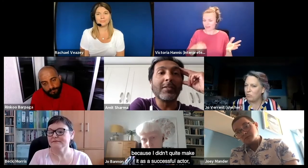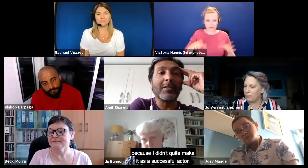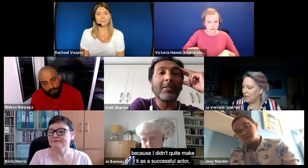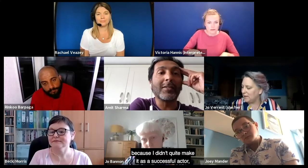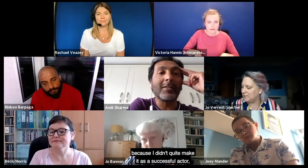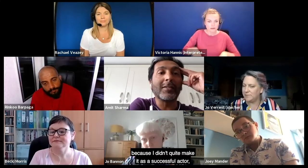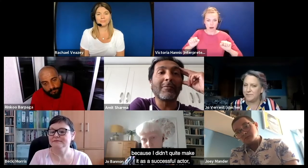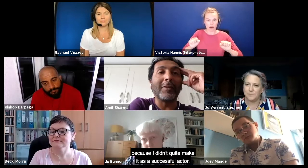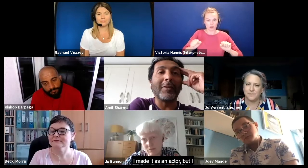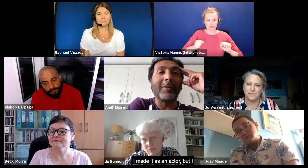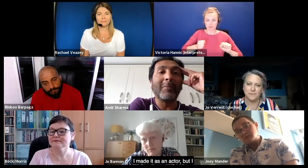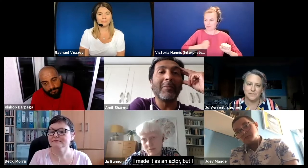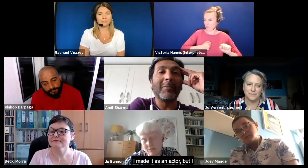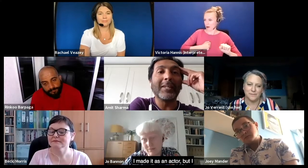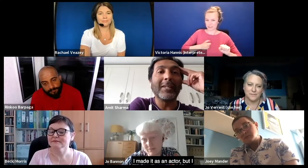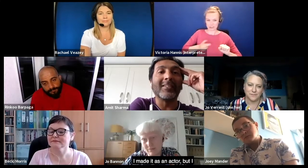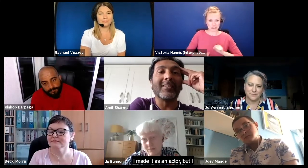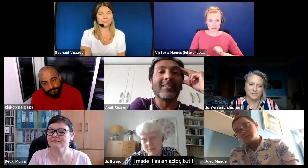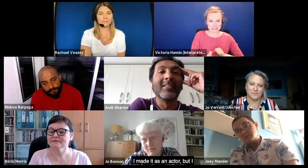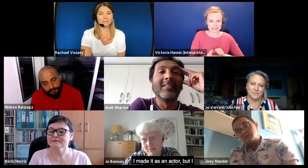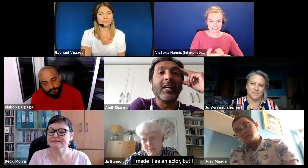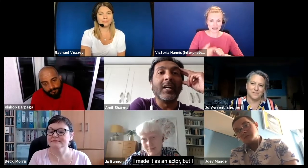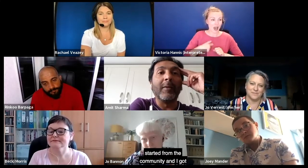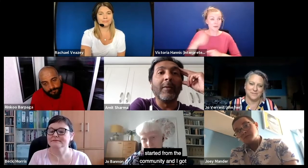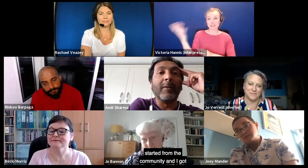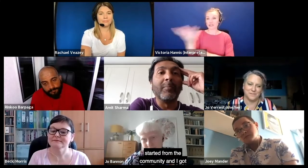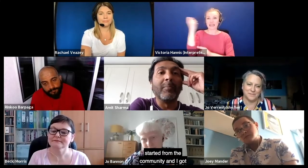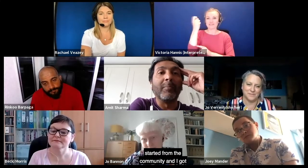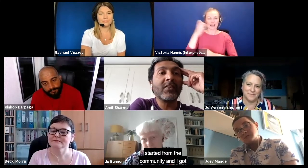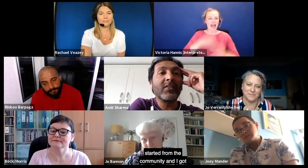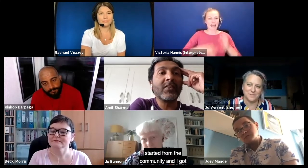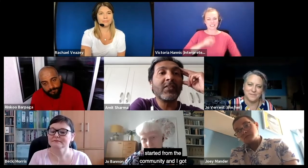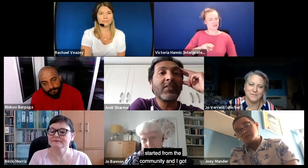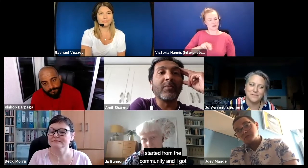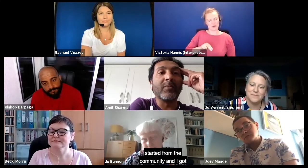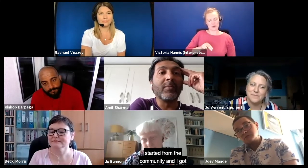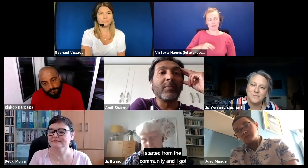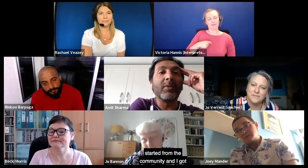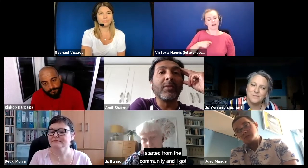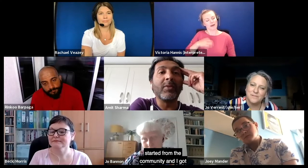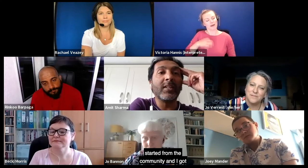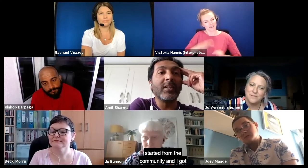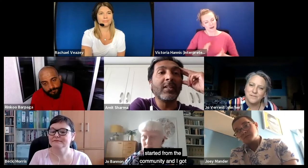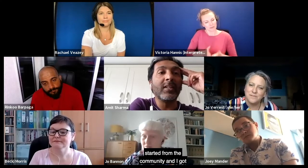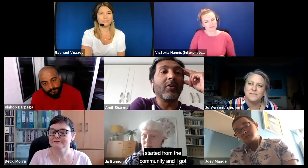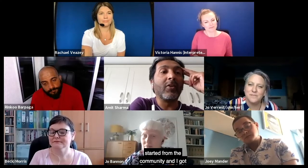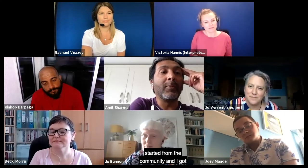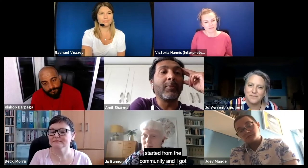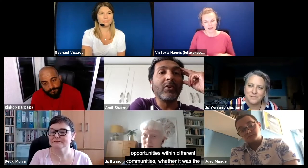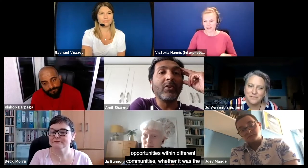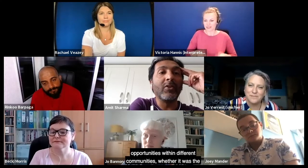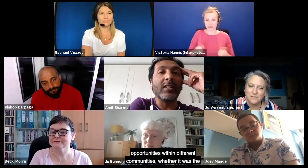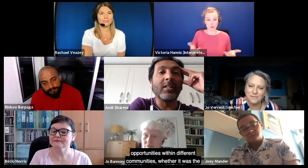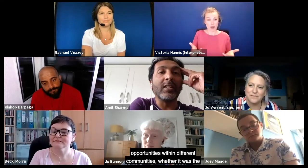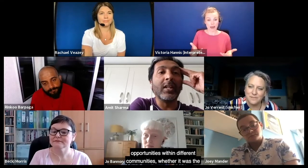it as a successful actor. I made it as an actor. But I started from the community, and I got